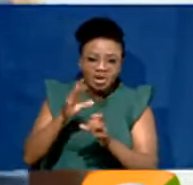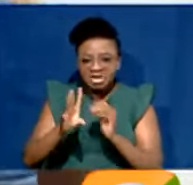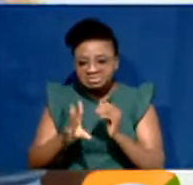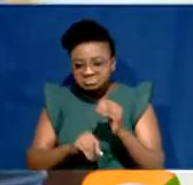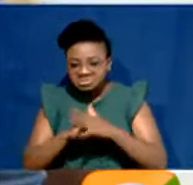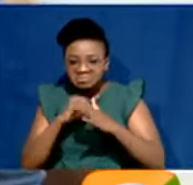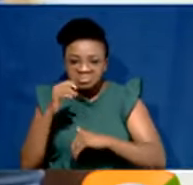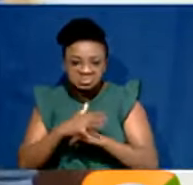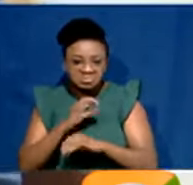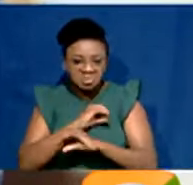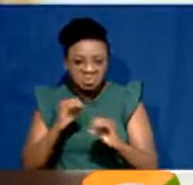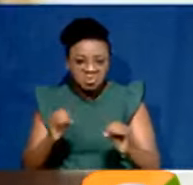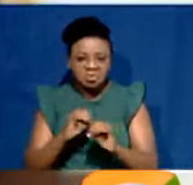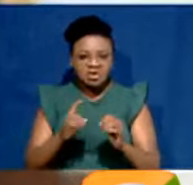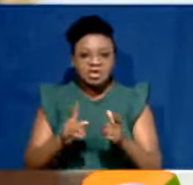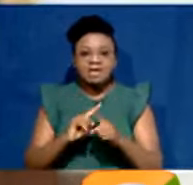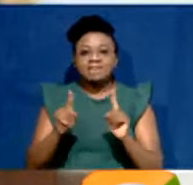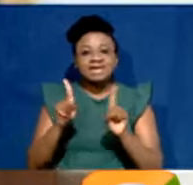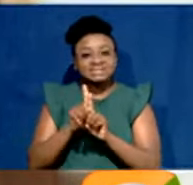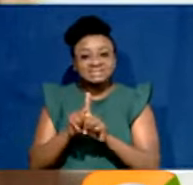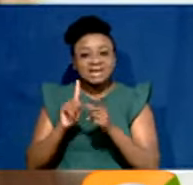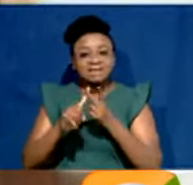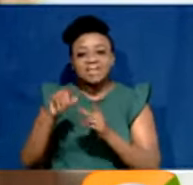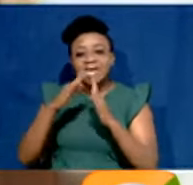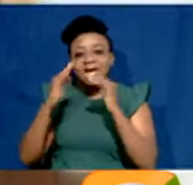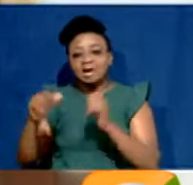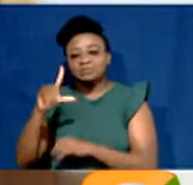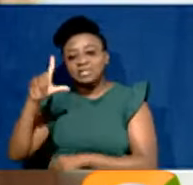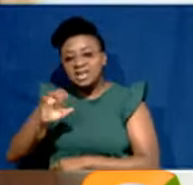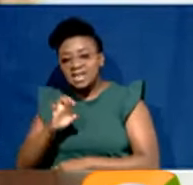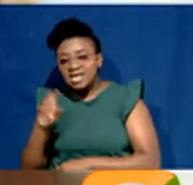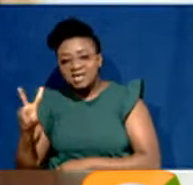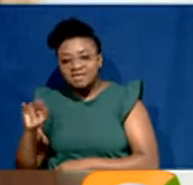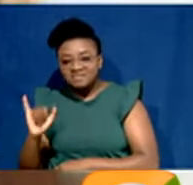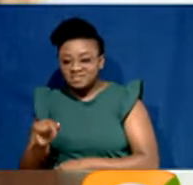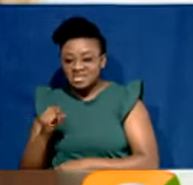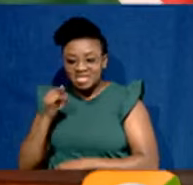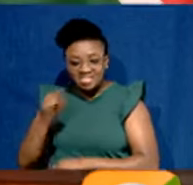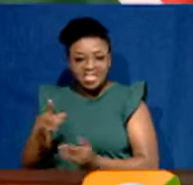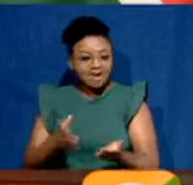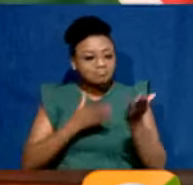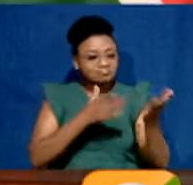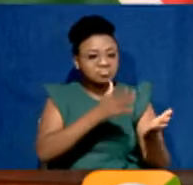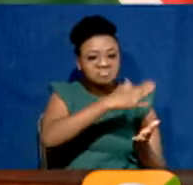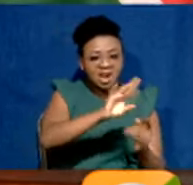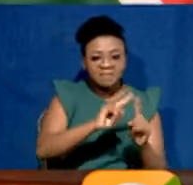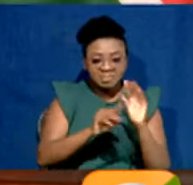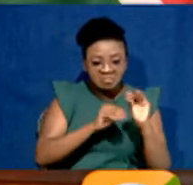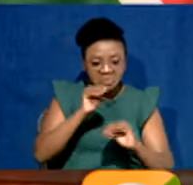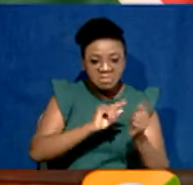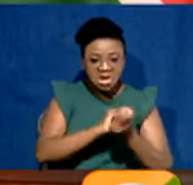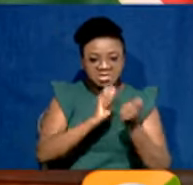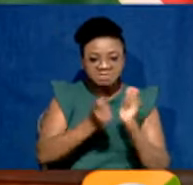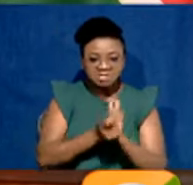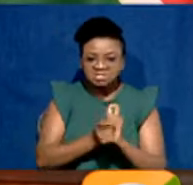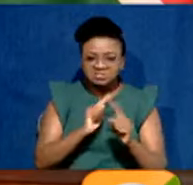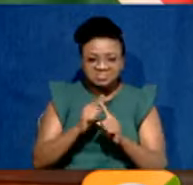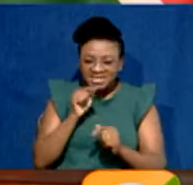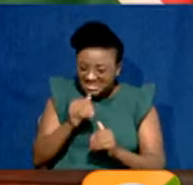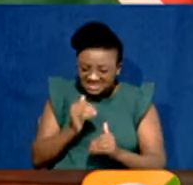on housing levy. It went to the floor of the House. It was changed, totally different from what was taken to the people. How shall you trust the